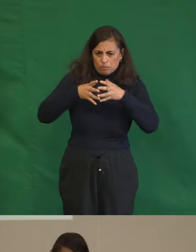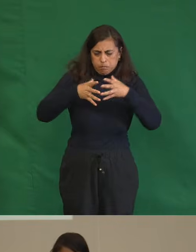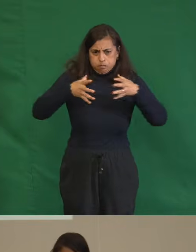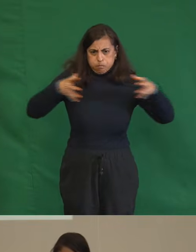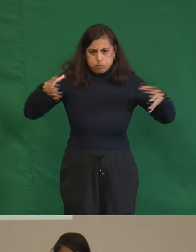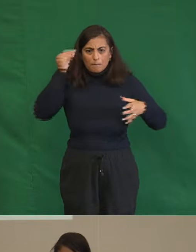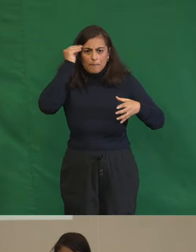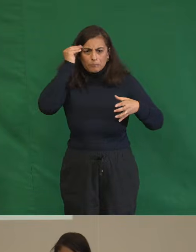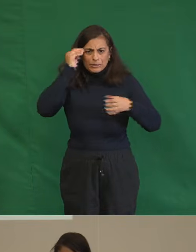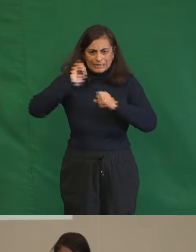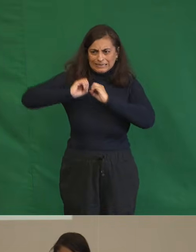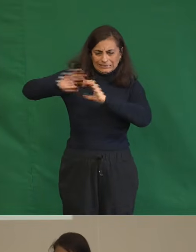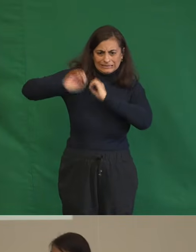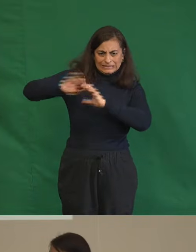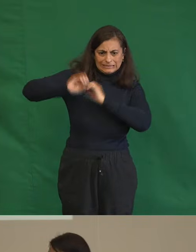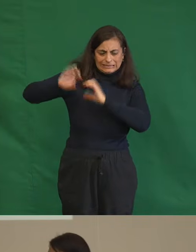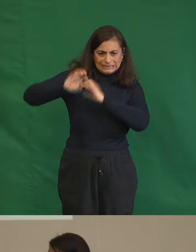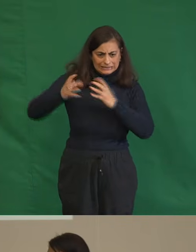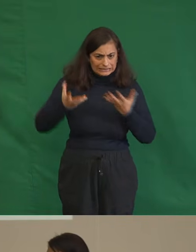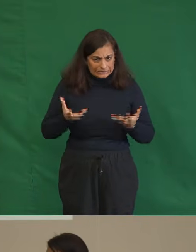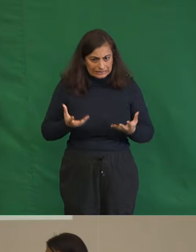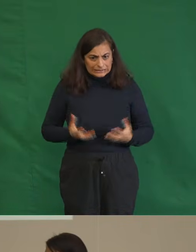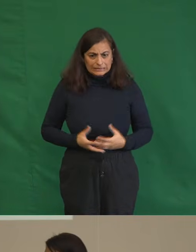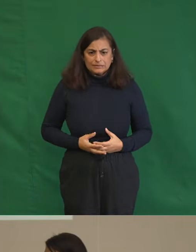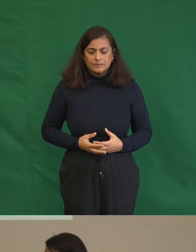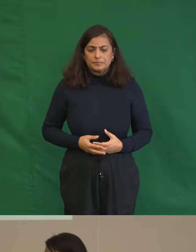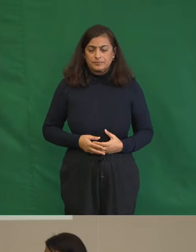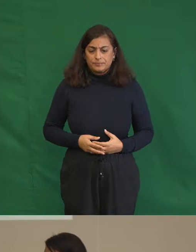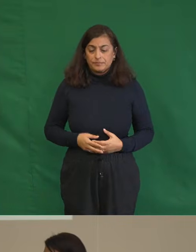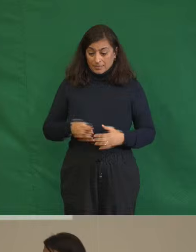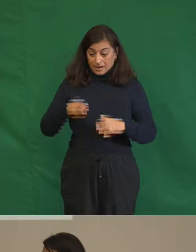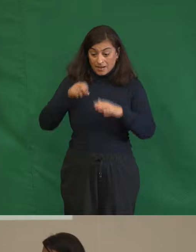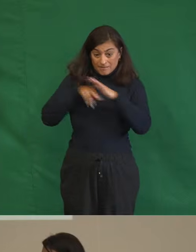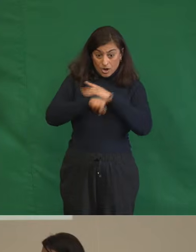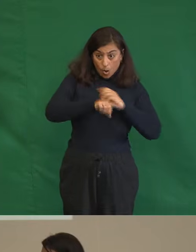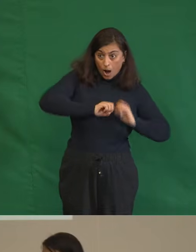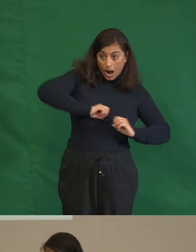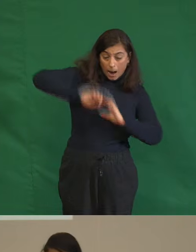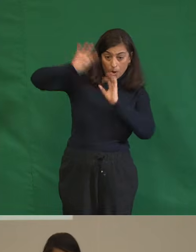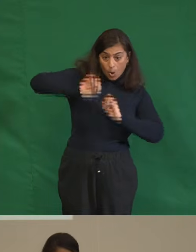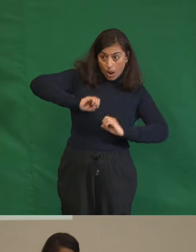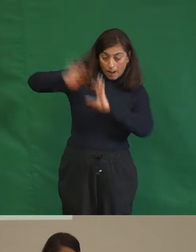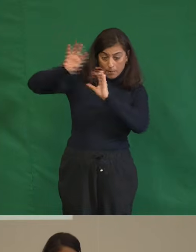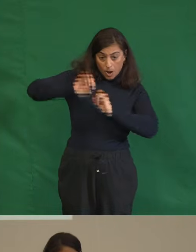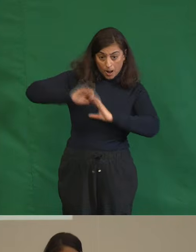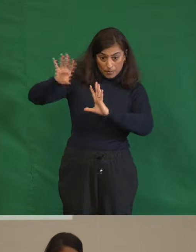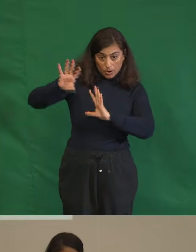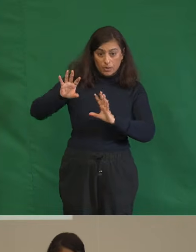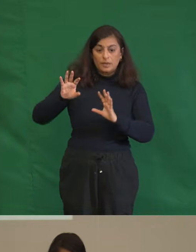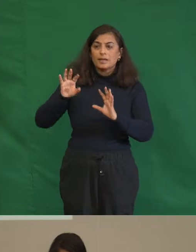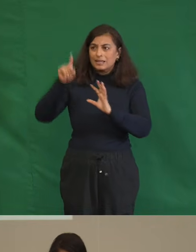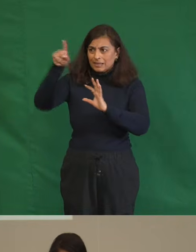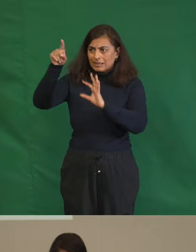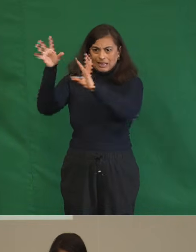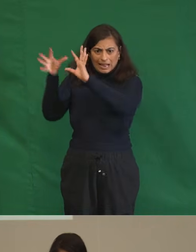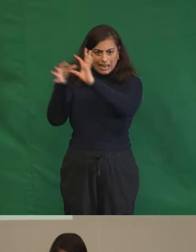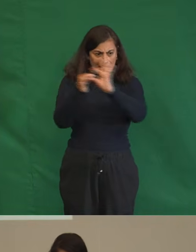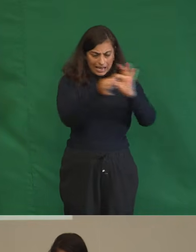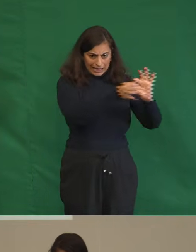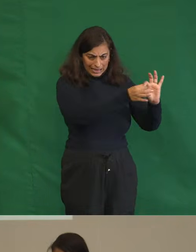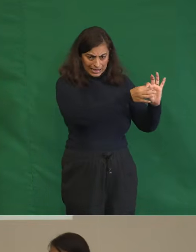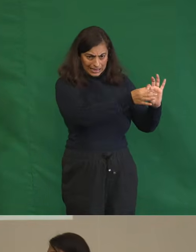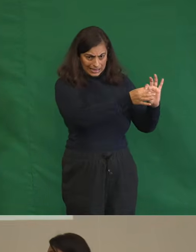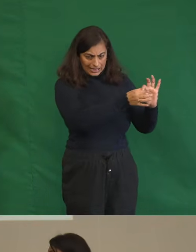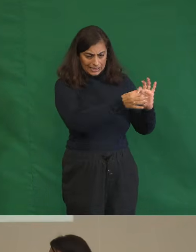videos scored and hosted there and only links put on the LMS, or are they scored and put into